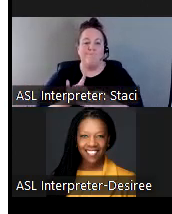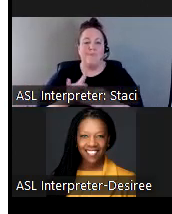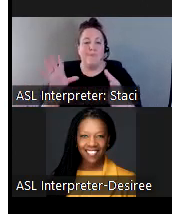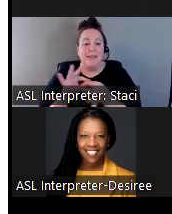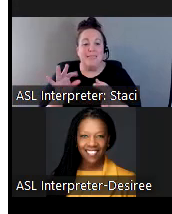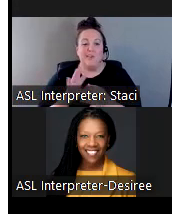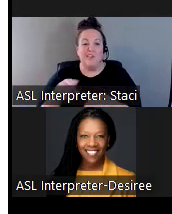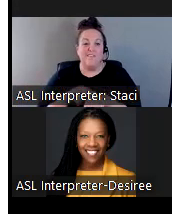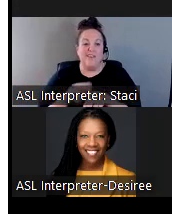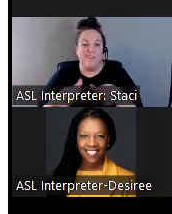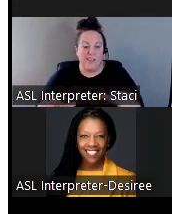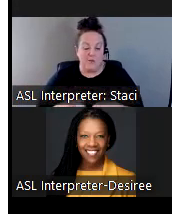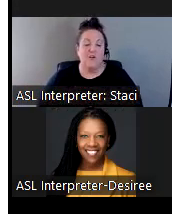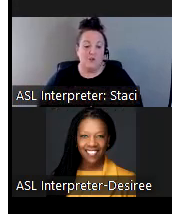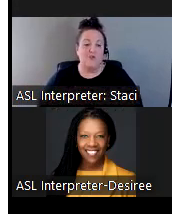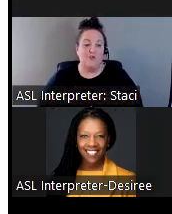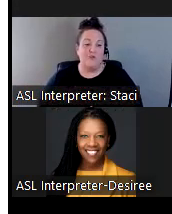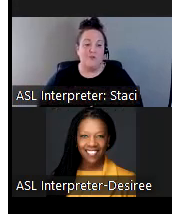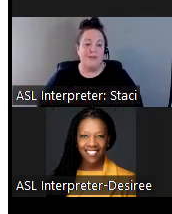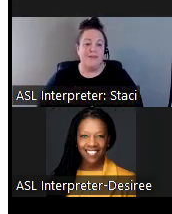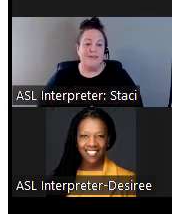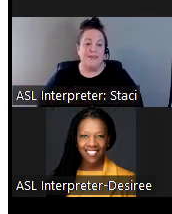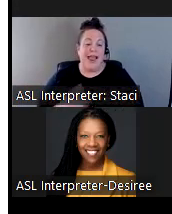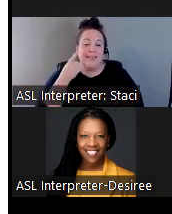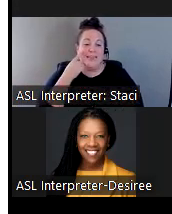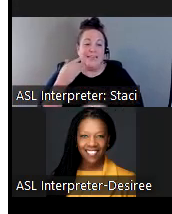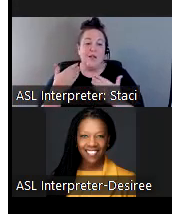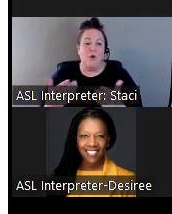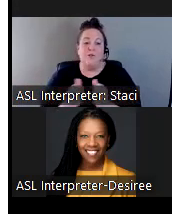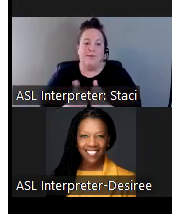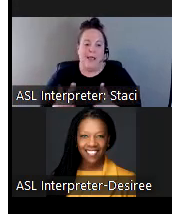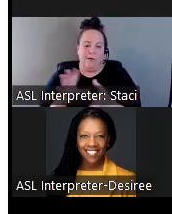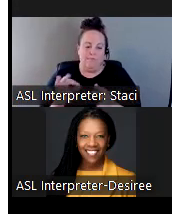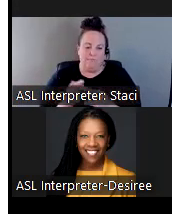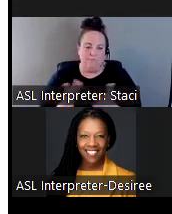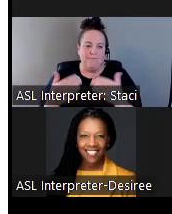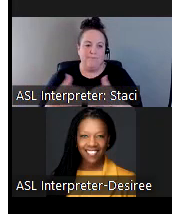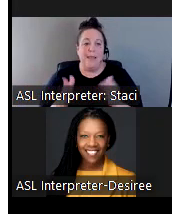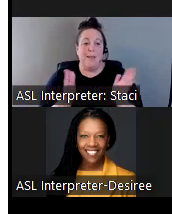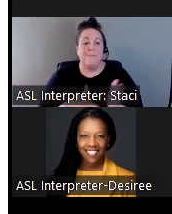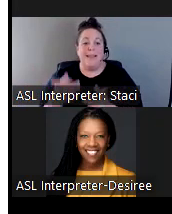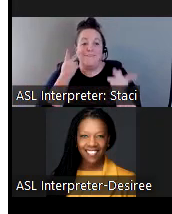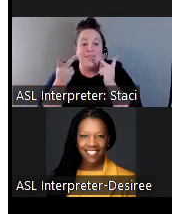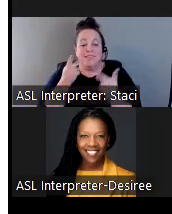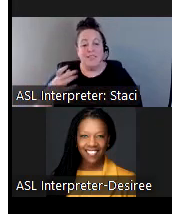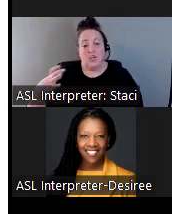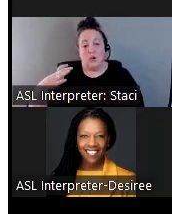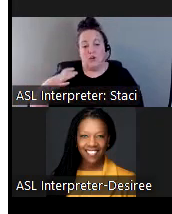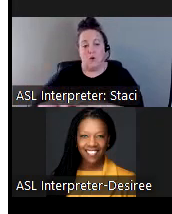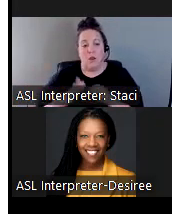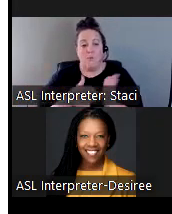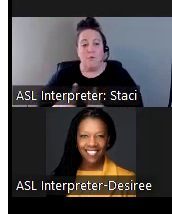their native language. I think that should go without saying. Plan visits with coaching on preparation